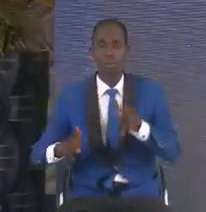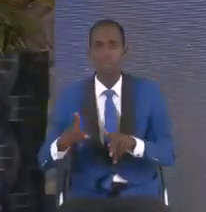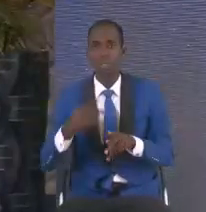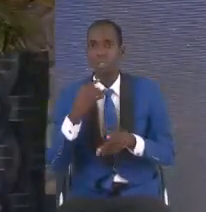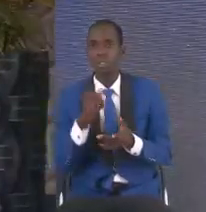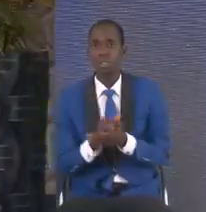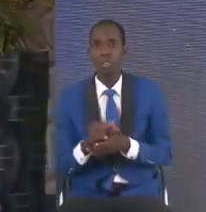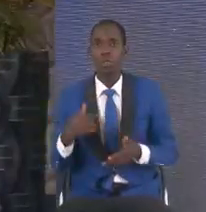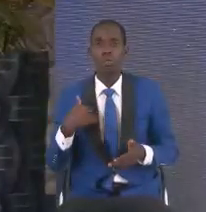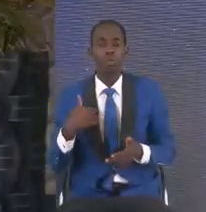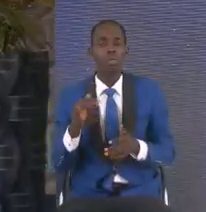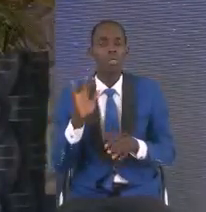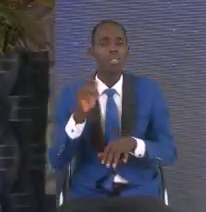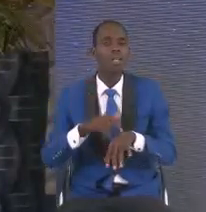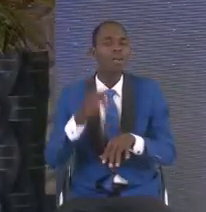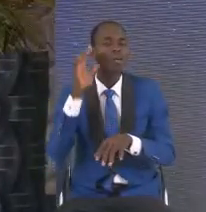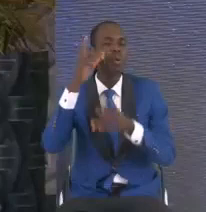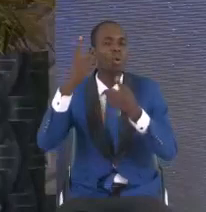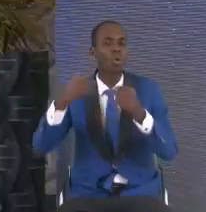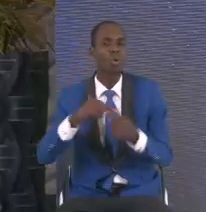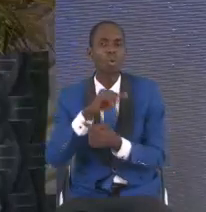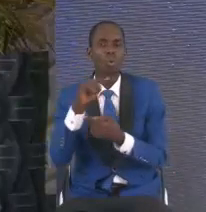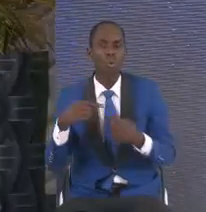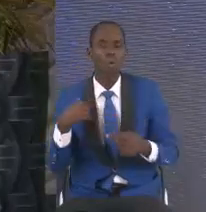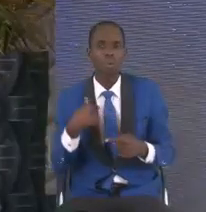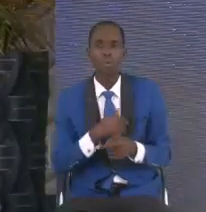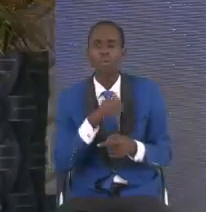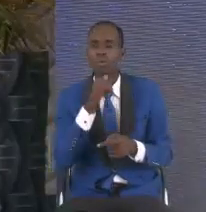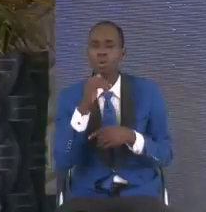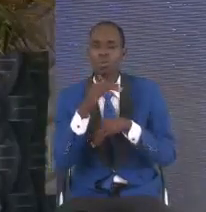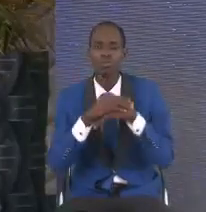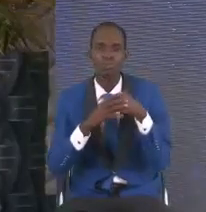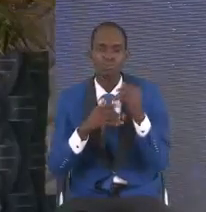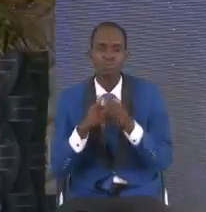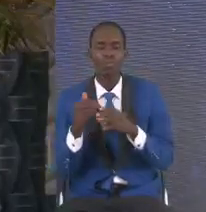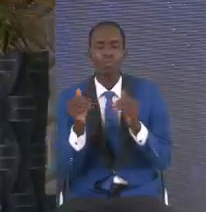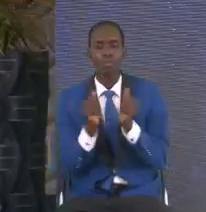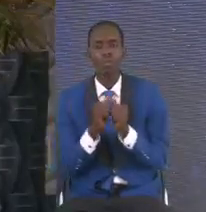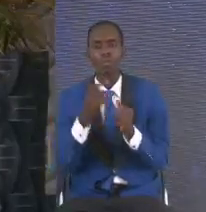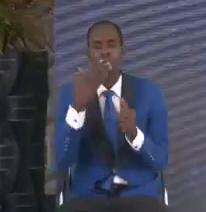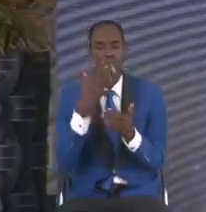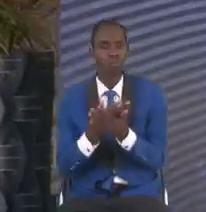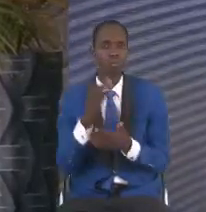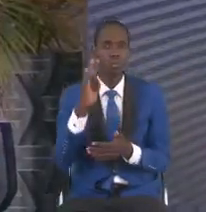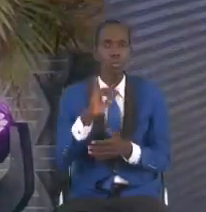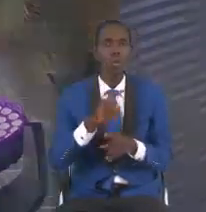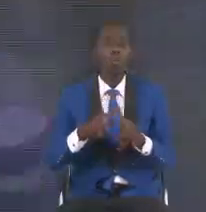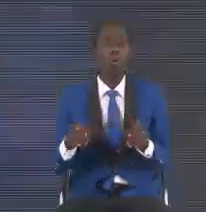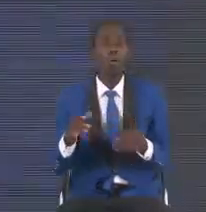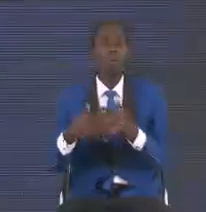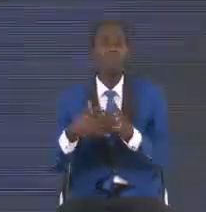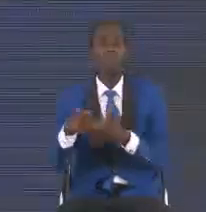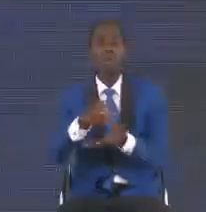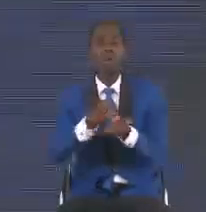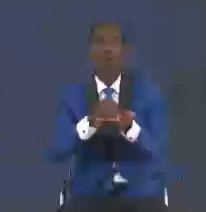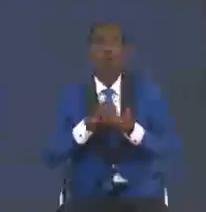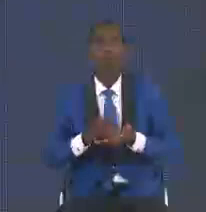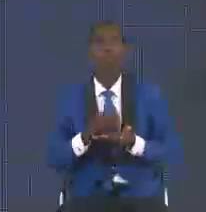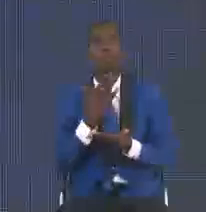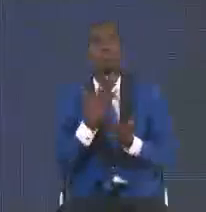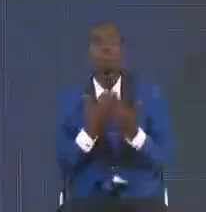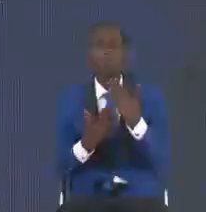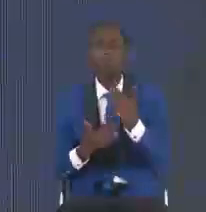not endure sound doctrine, but after their own lust, they shall heed to